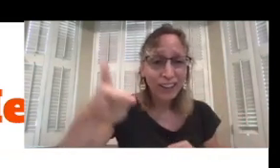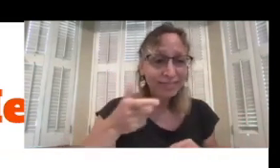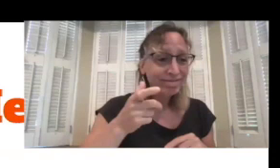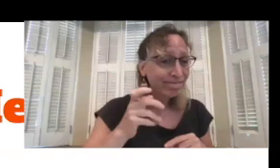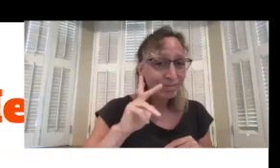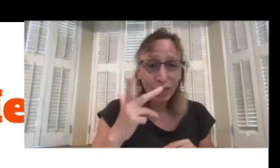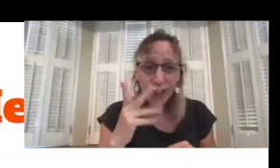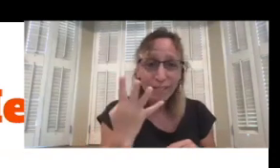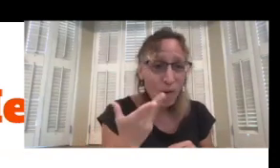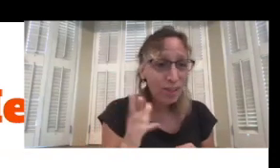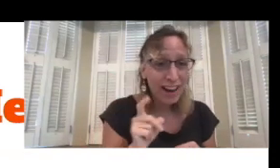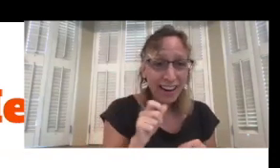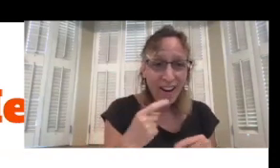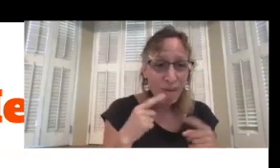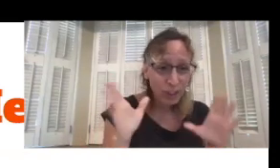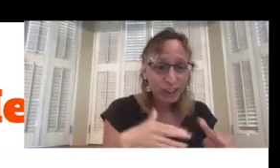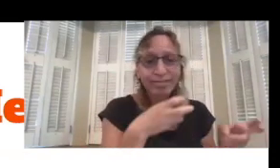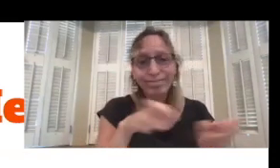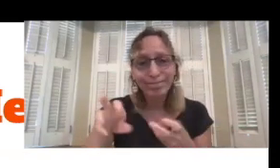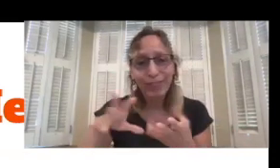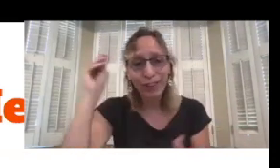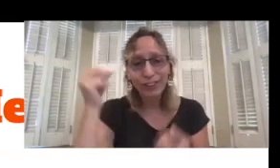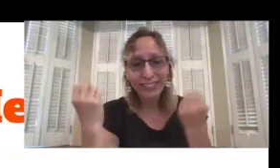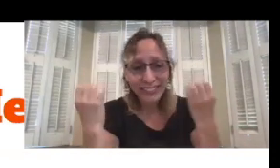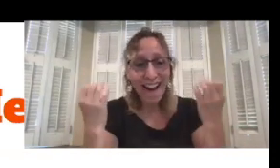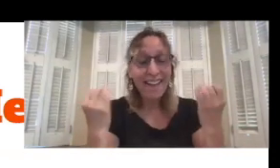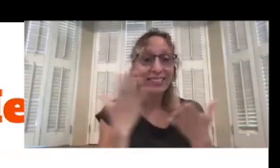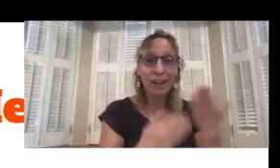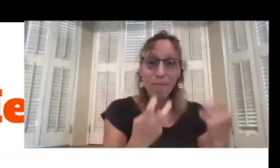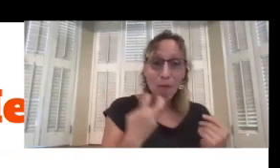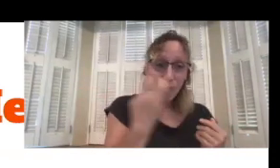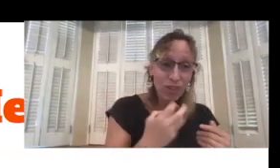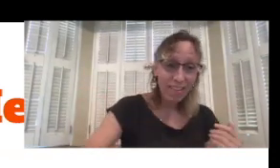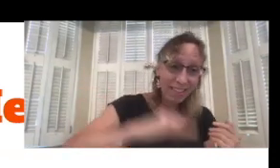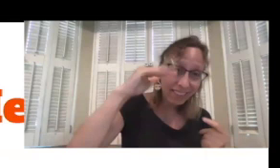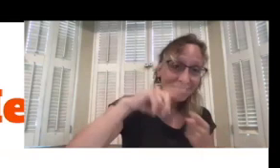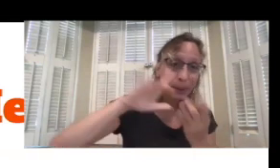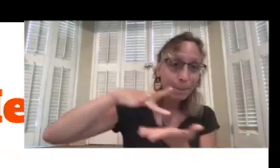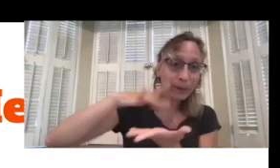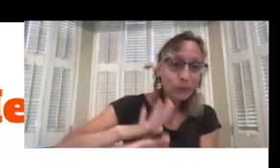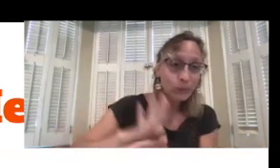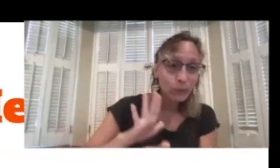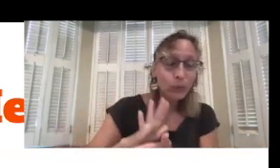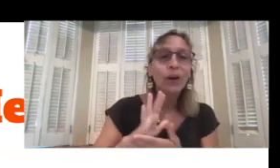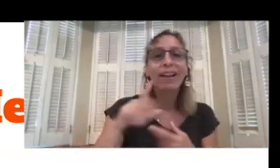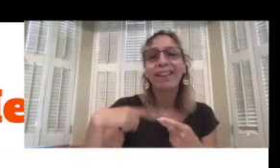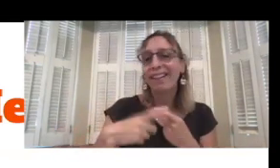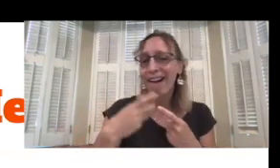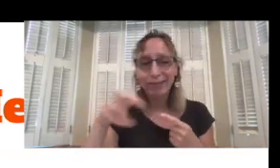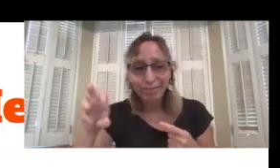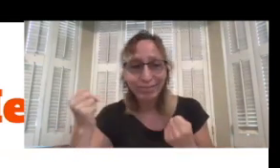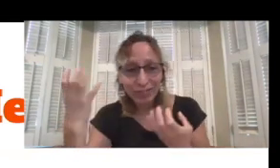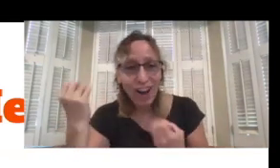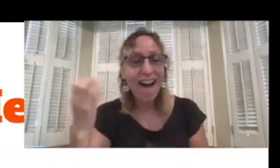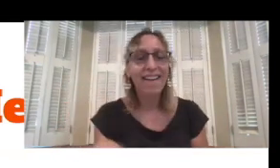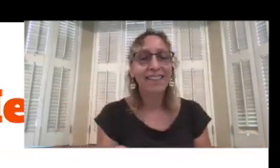And then once that doesn't work, later in third or fourth grade, maybe, they will transition to learning sign language. Some